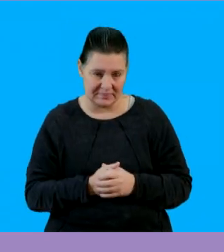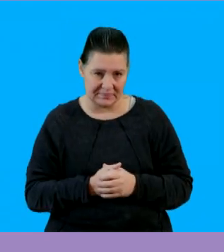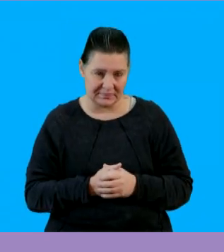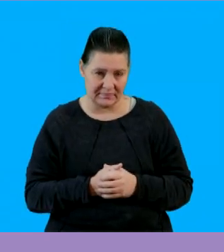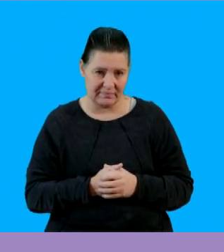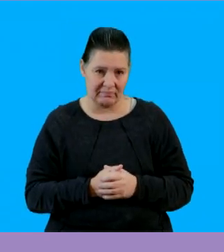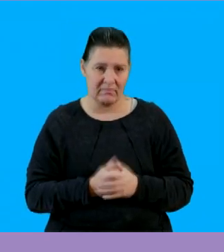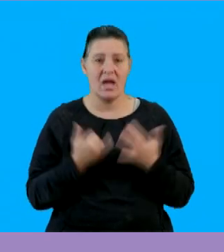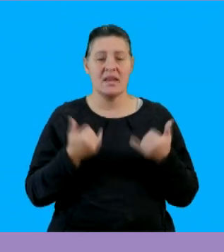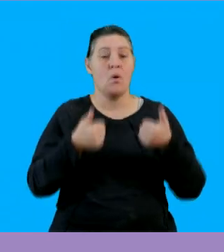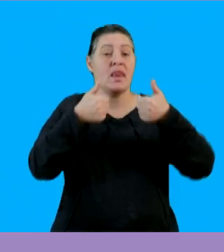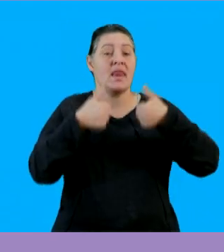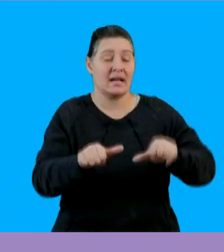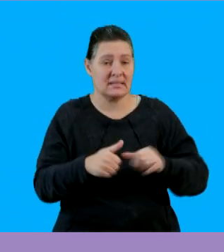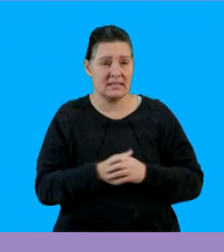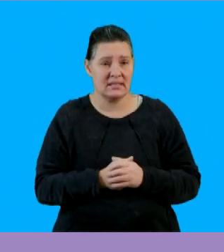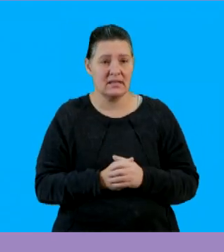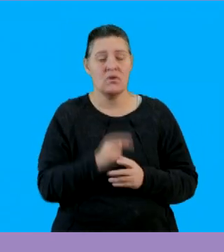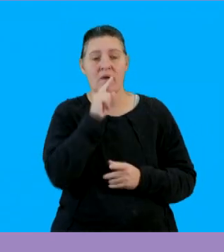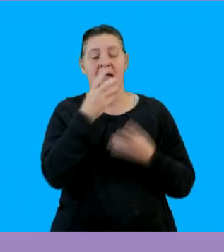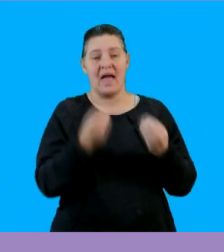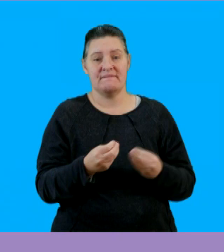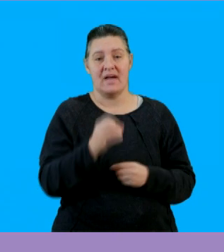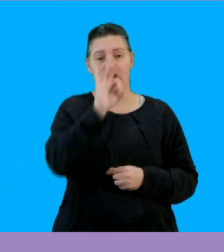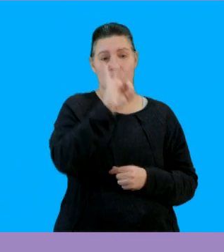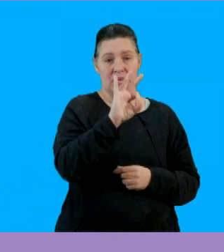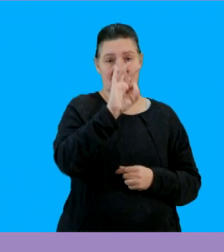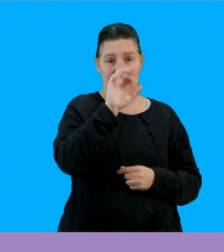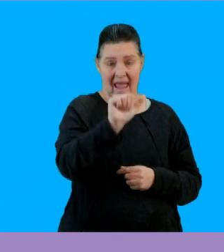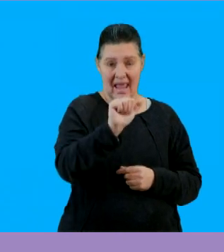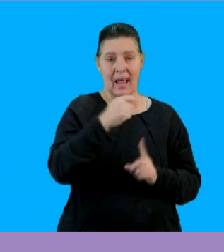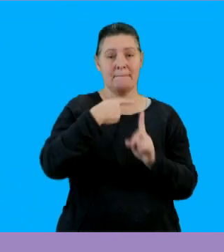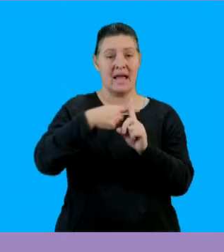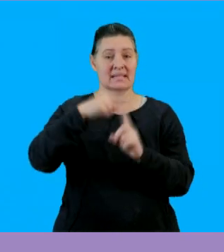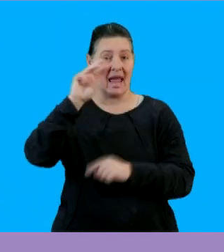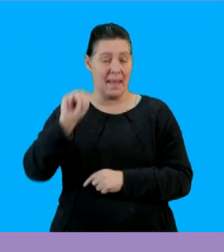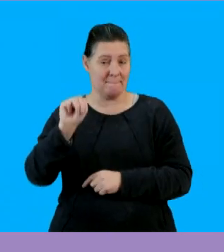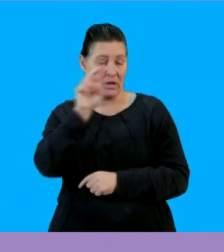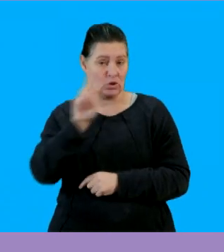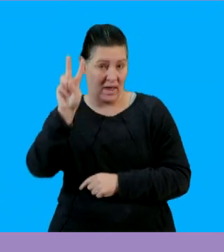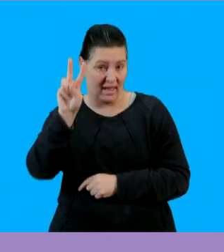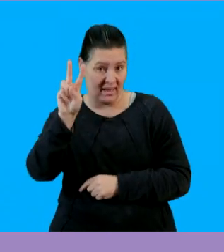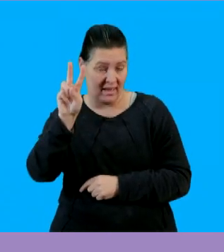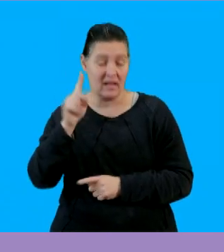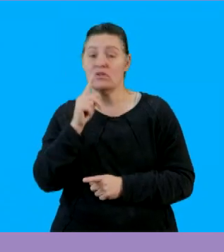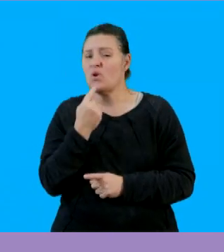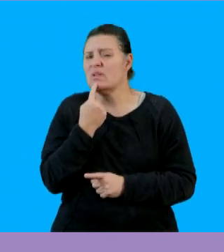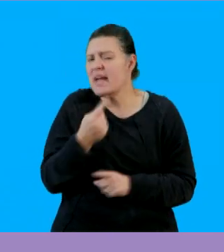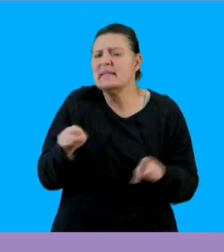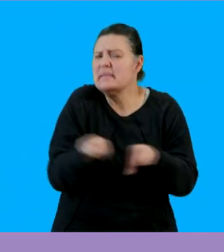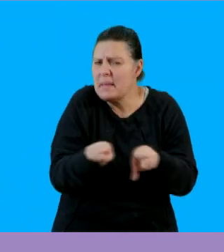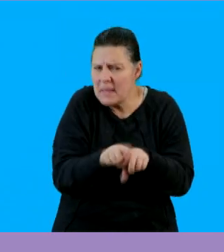our answer. Let's look at the next one. The next one there we have 3a plus m